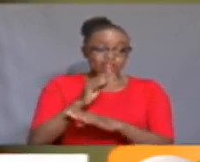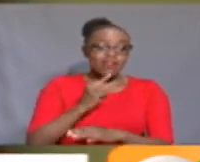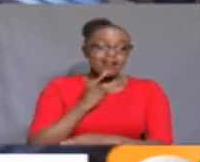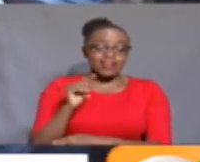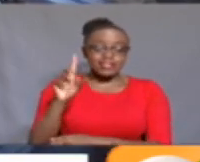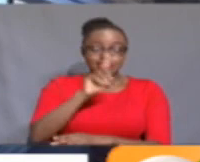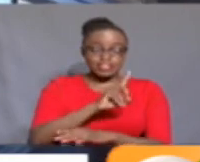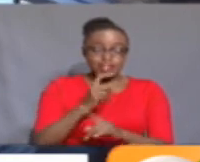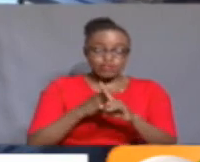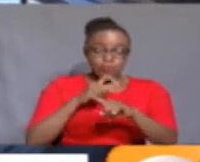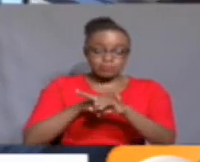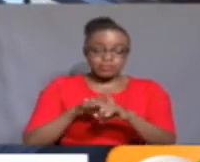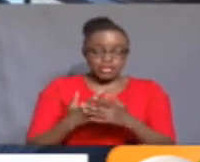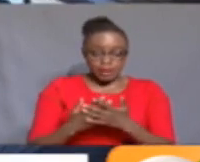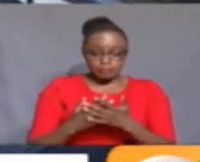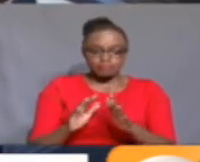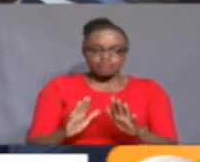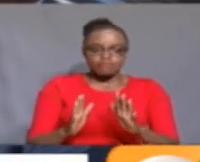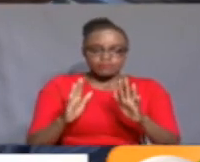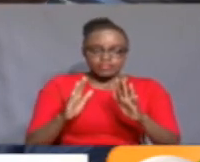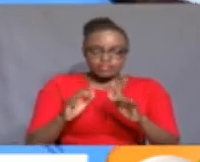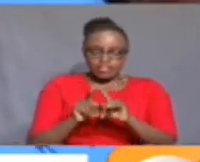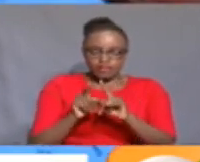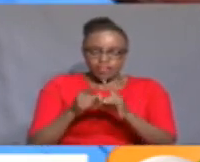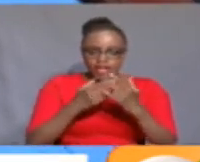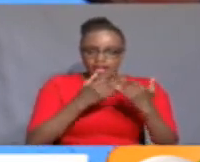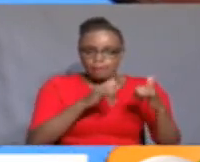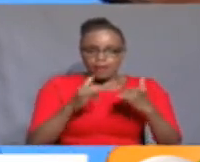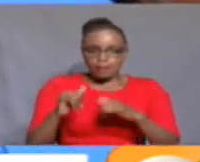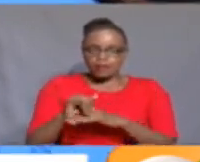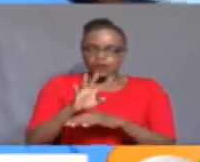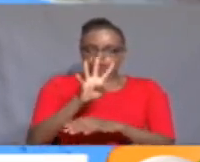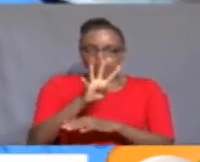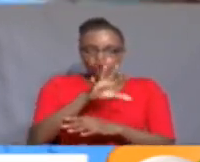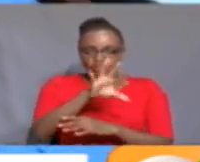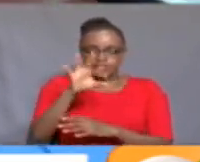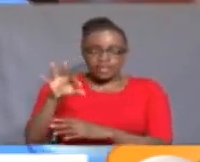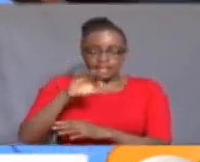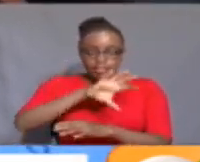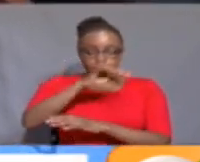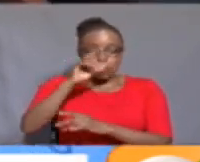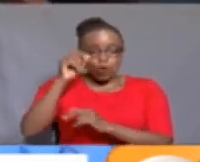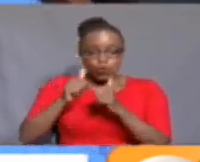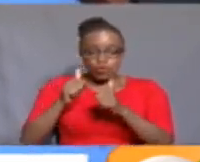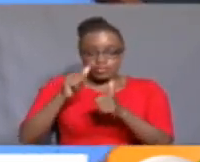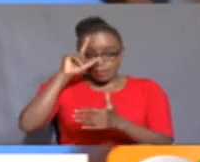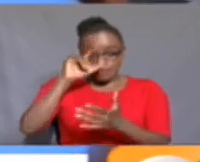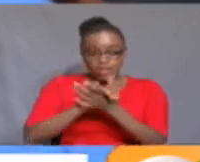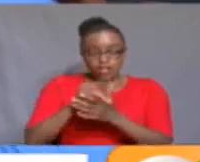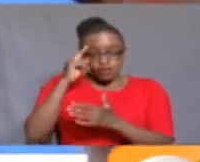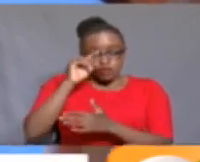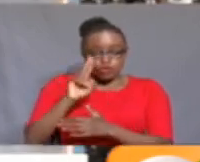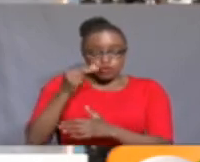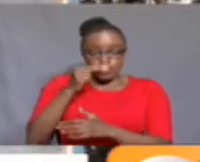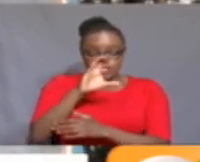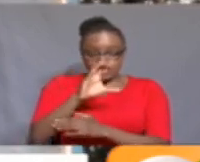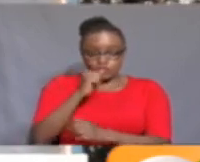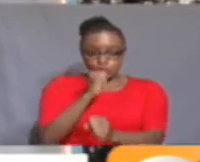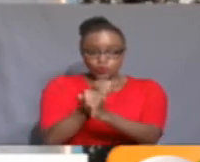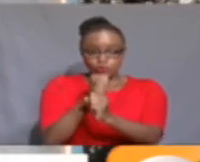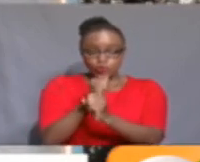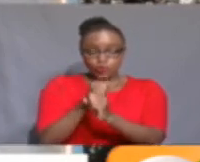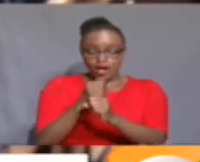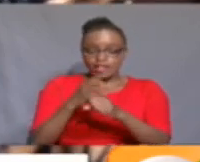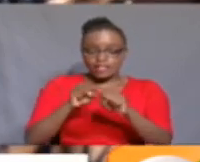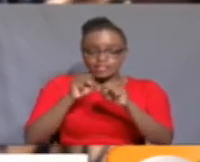days since the inception of the pilot program in the four selected counties. Experts believe that in order for UHC to work,